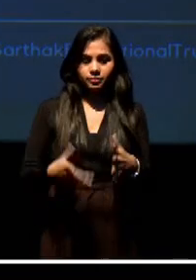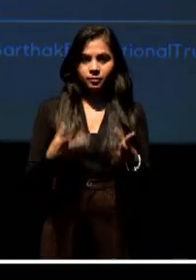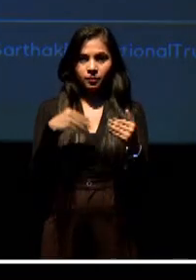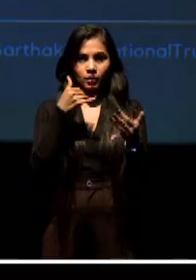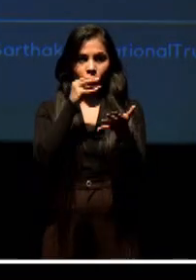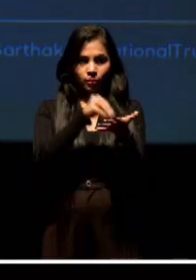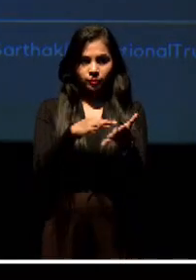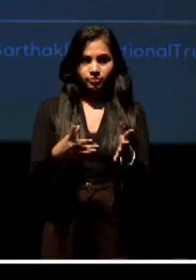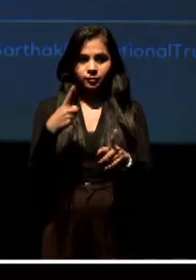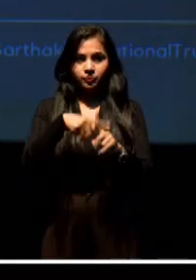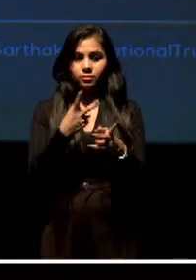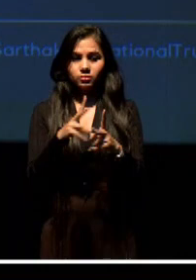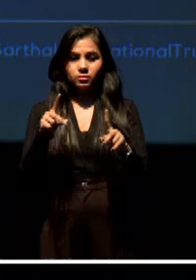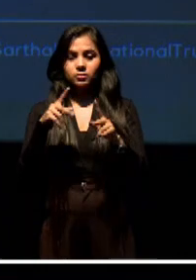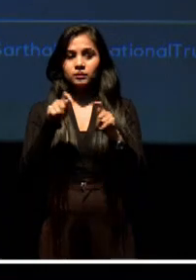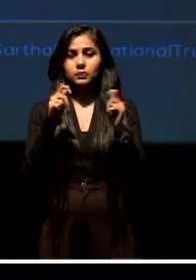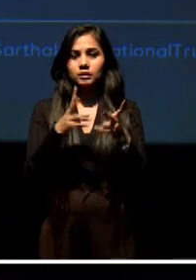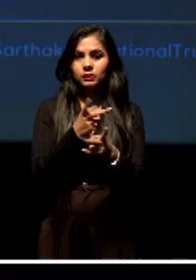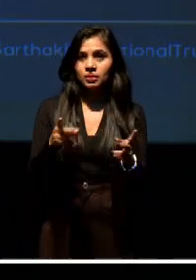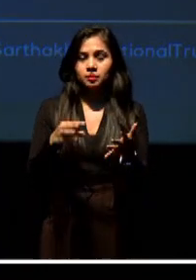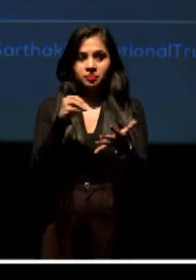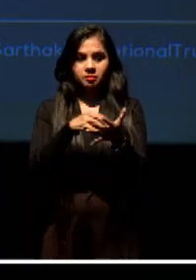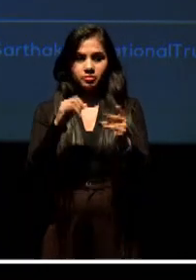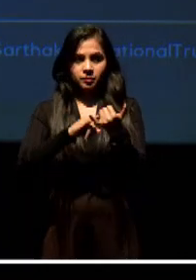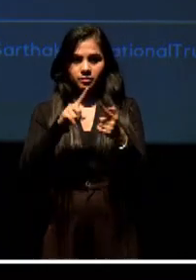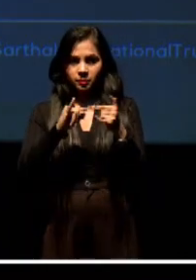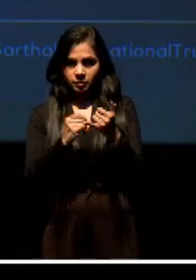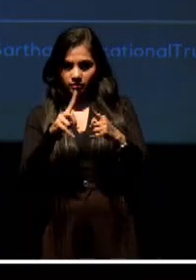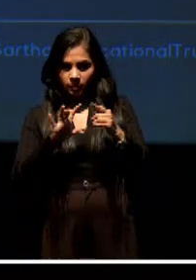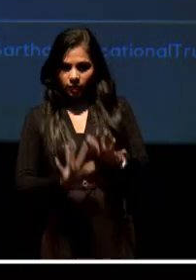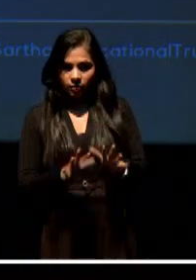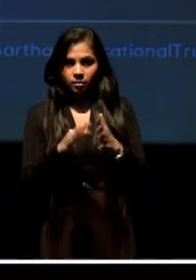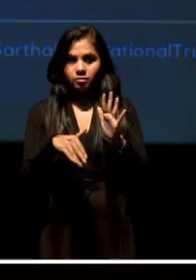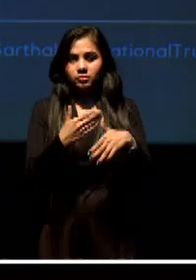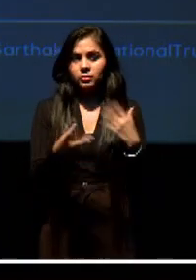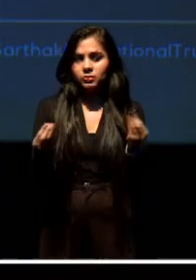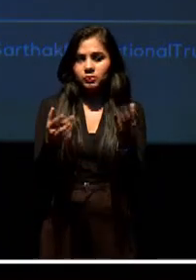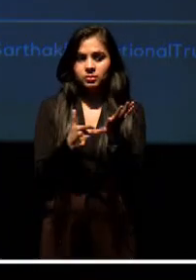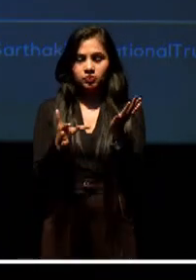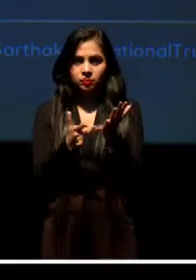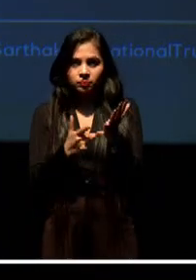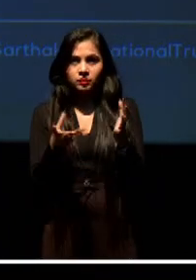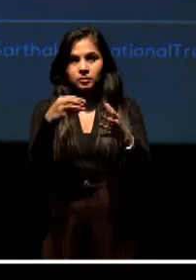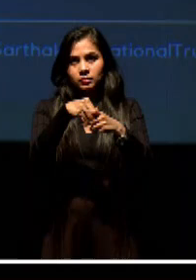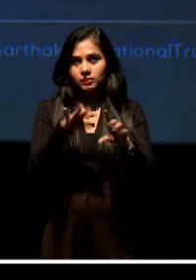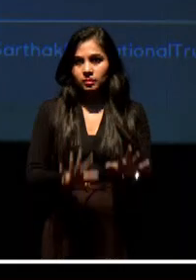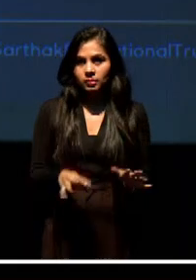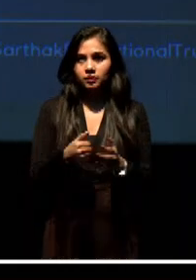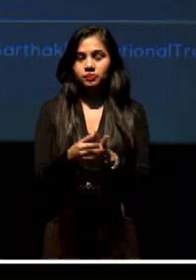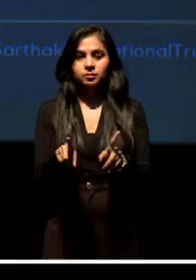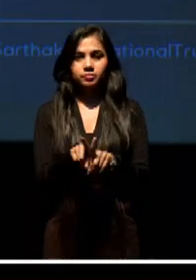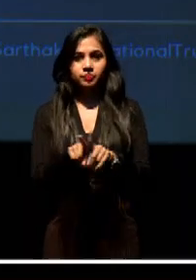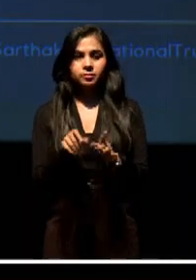edge between those technologies which make sense and some of those technologies which are just there for technology's sake. Maybe